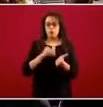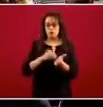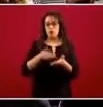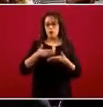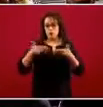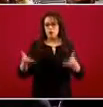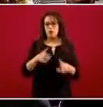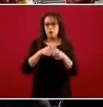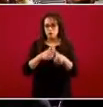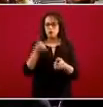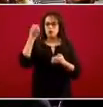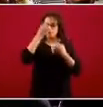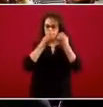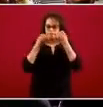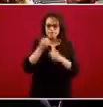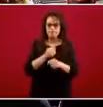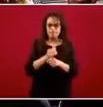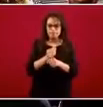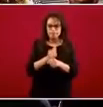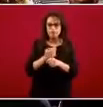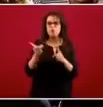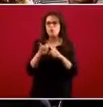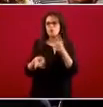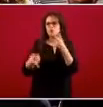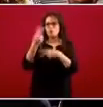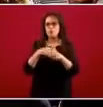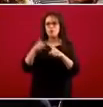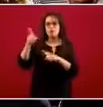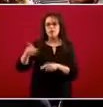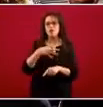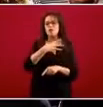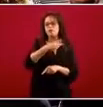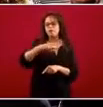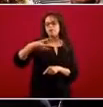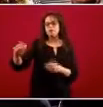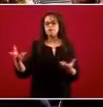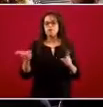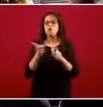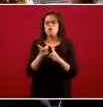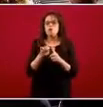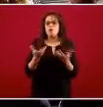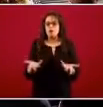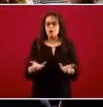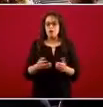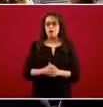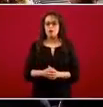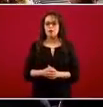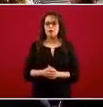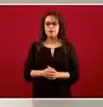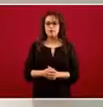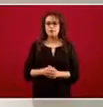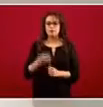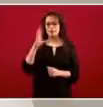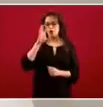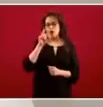in Coahuila, what happened is, so far we think the primary source of contagion were other